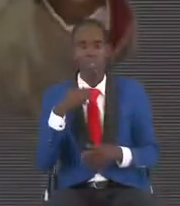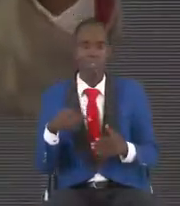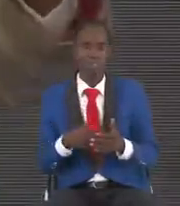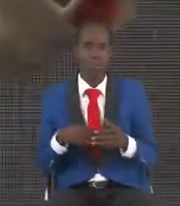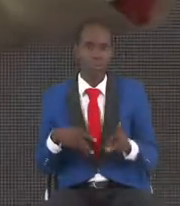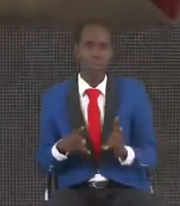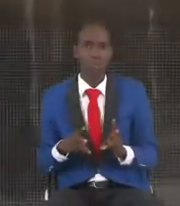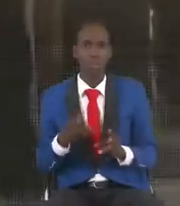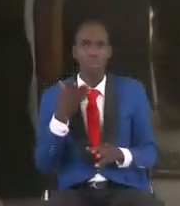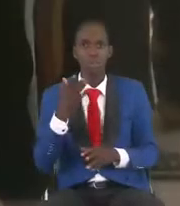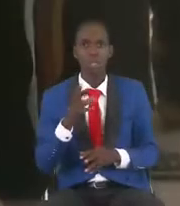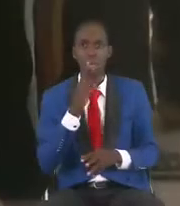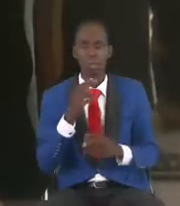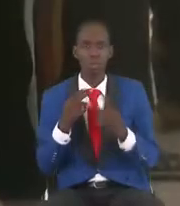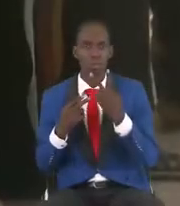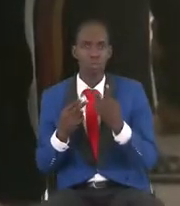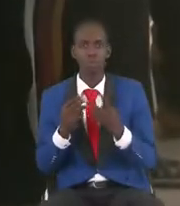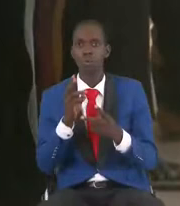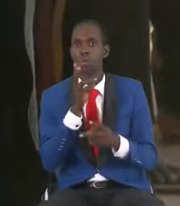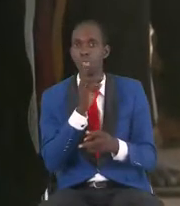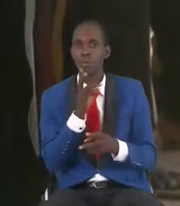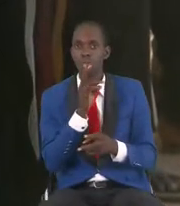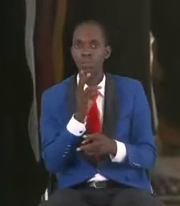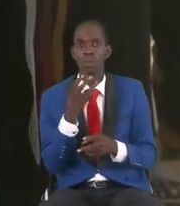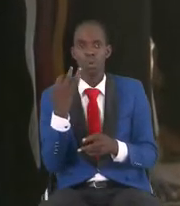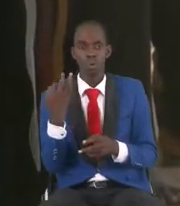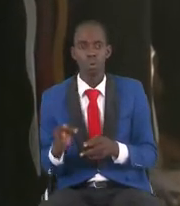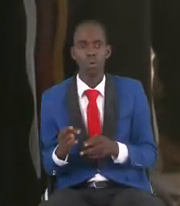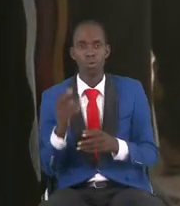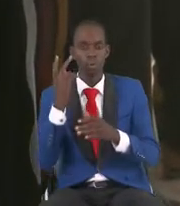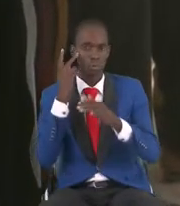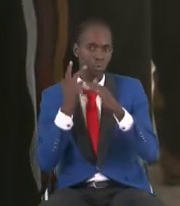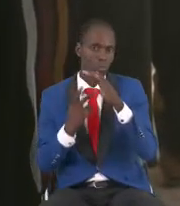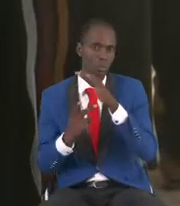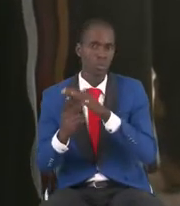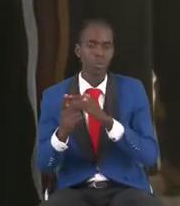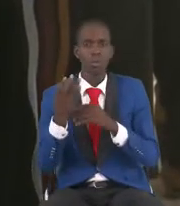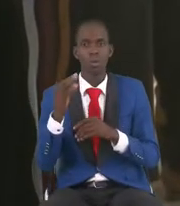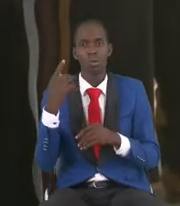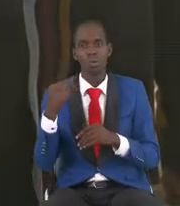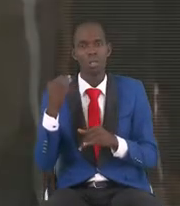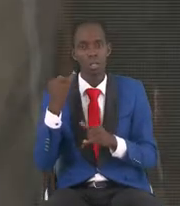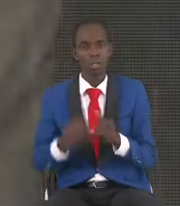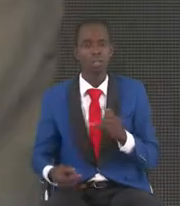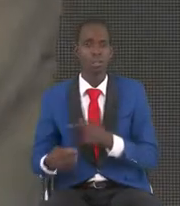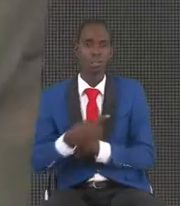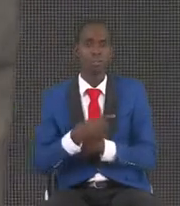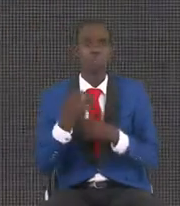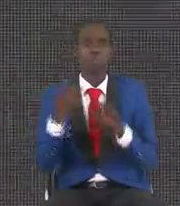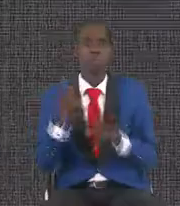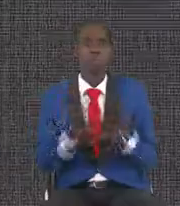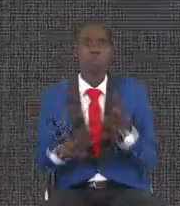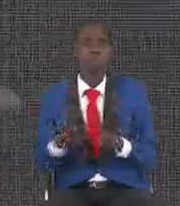two streams of prophecy for the last days. Many people look only at